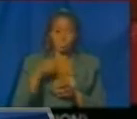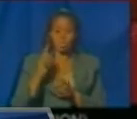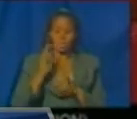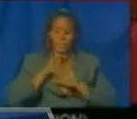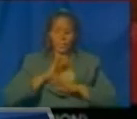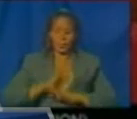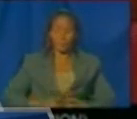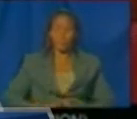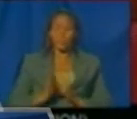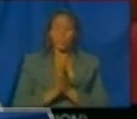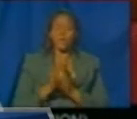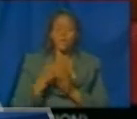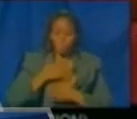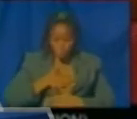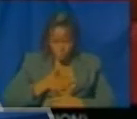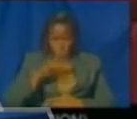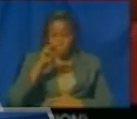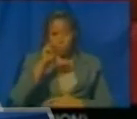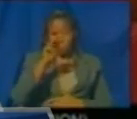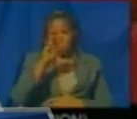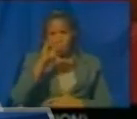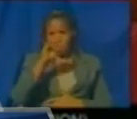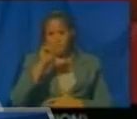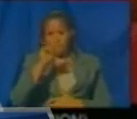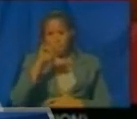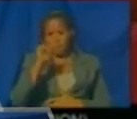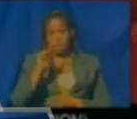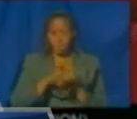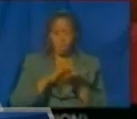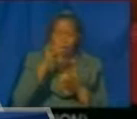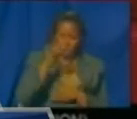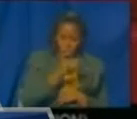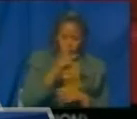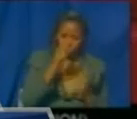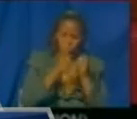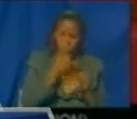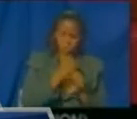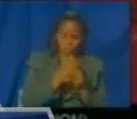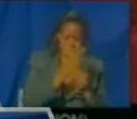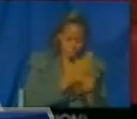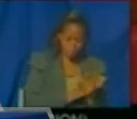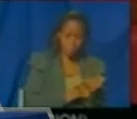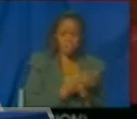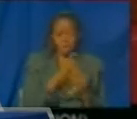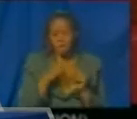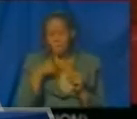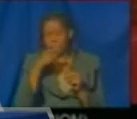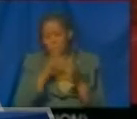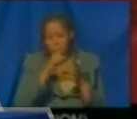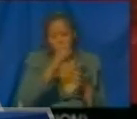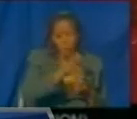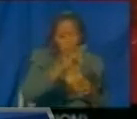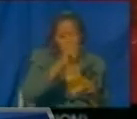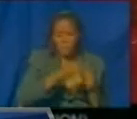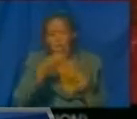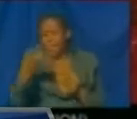Muraria's action, which is a cancellation that was done earlier. Now, if one cancellation is good, the other one cannot be illegal. In other words,